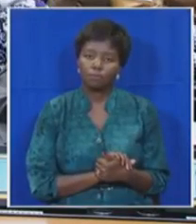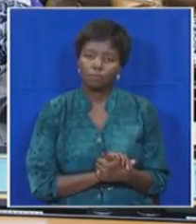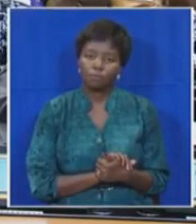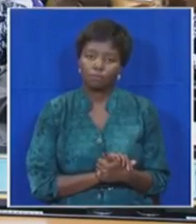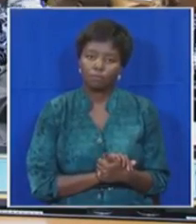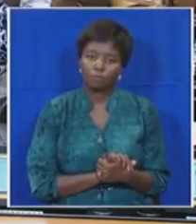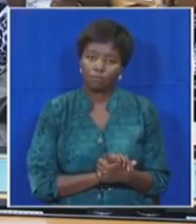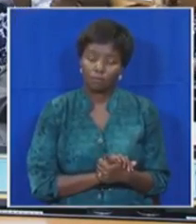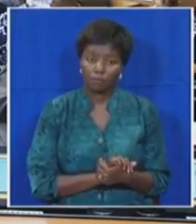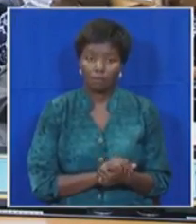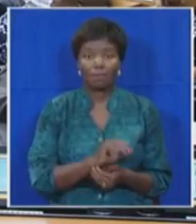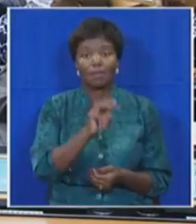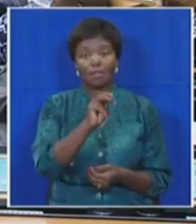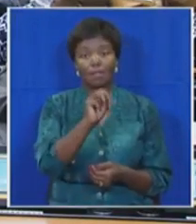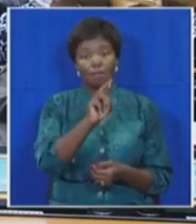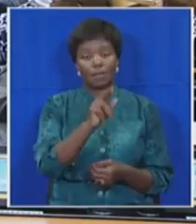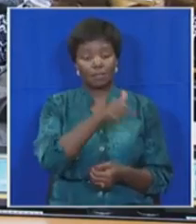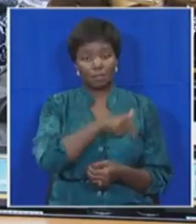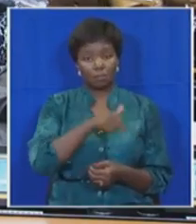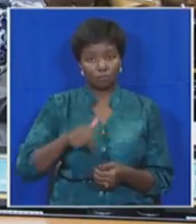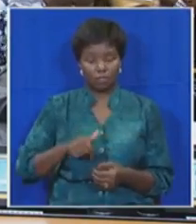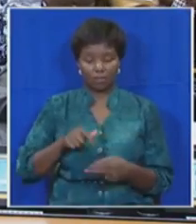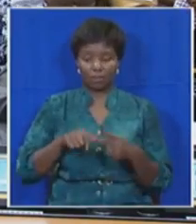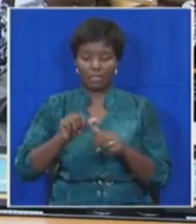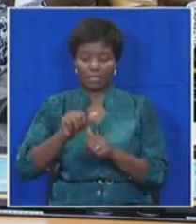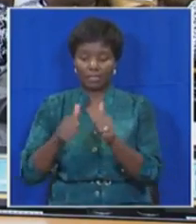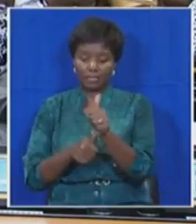Mr. President, Deputy President,